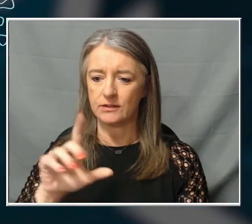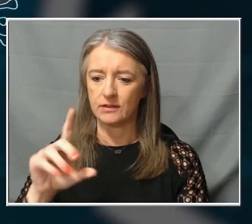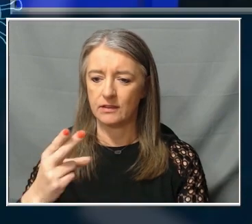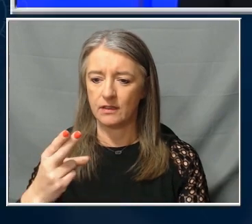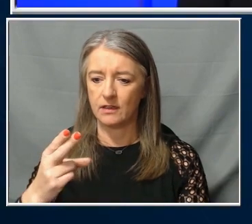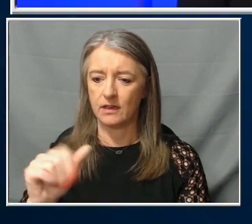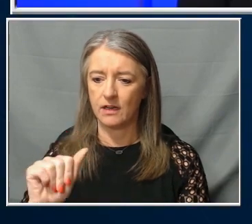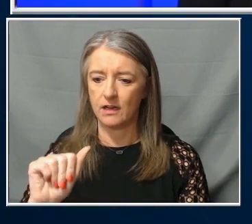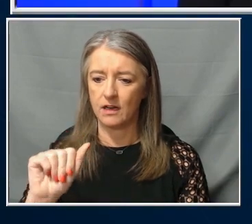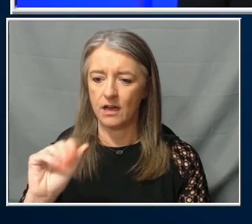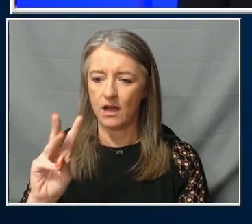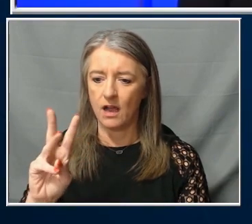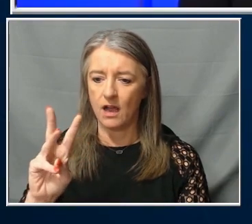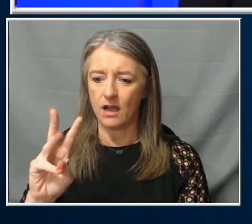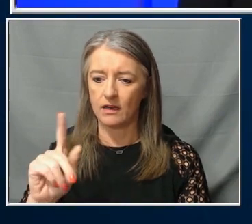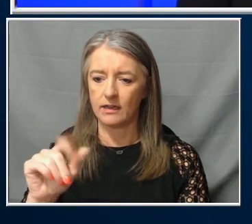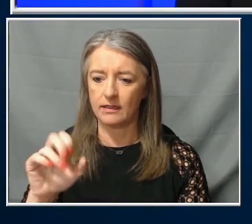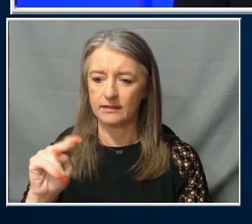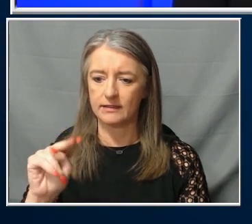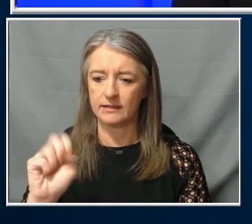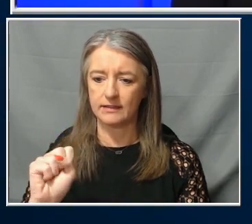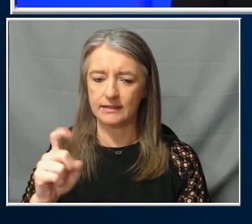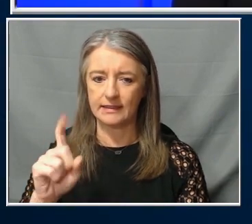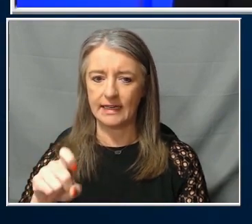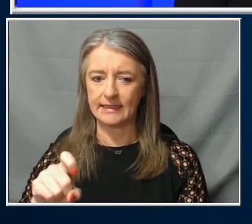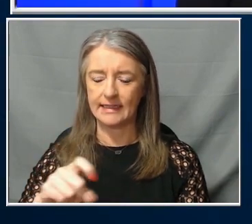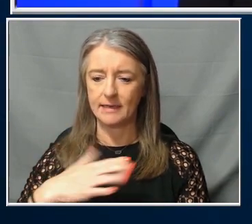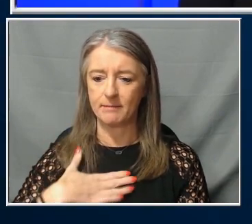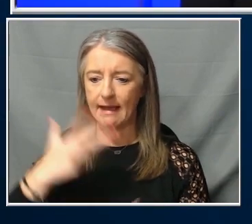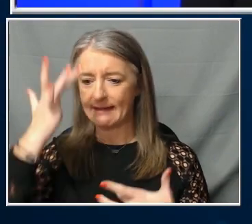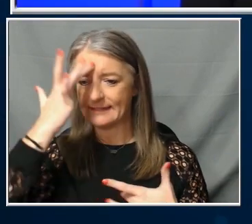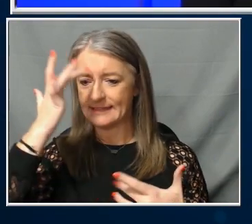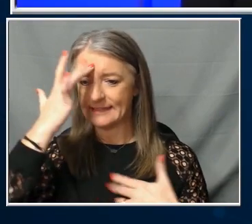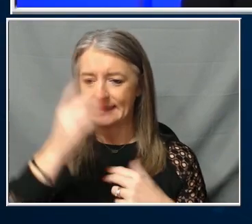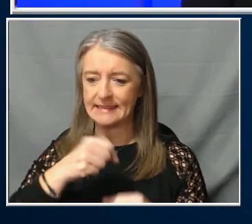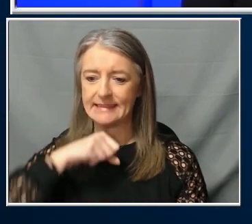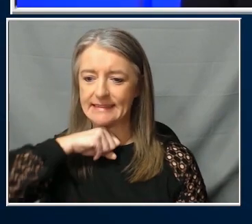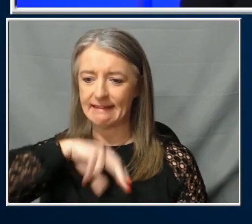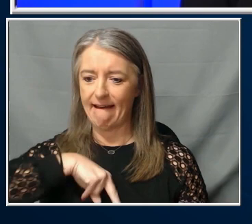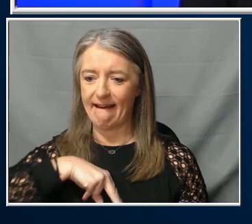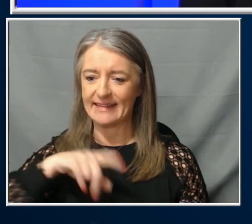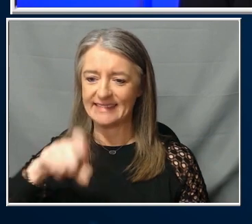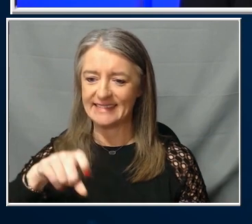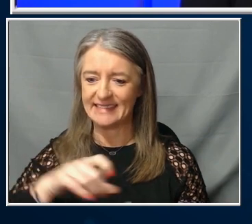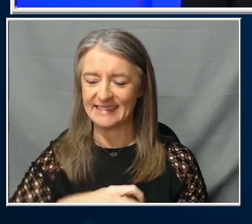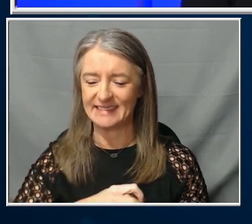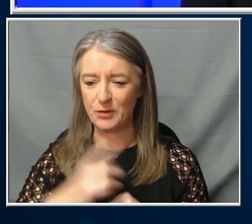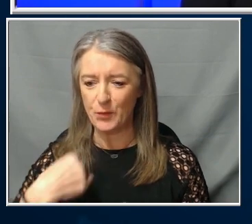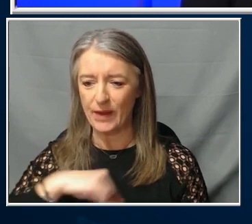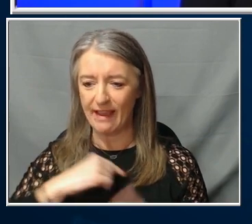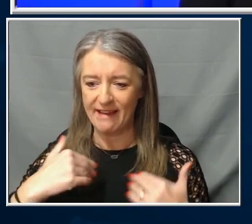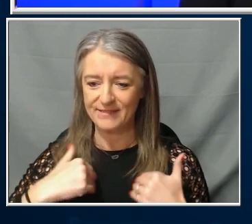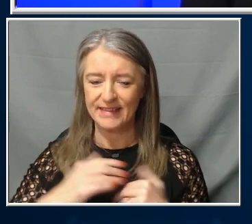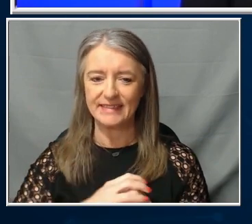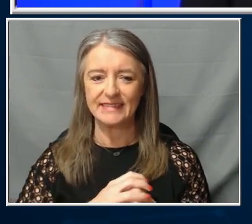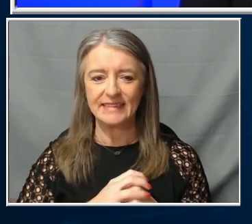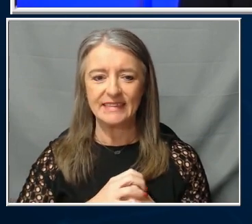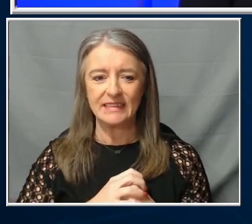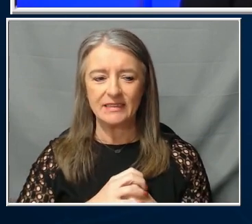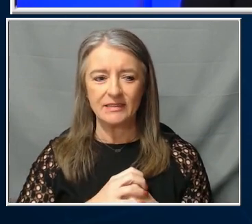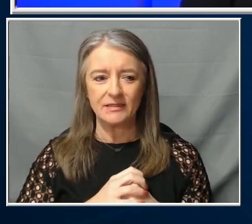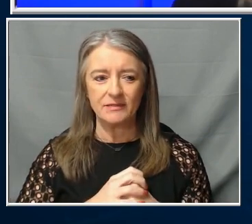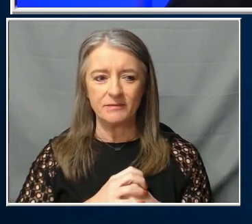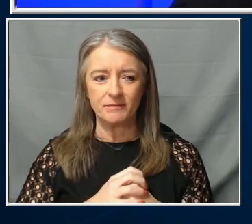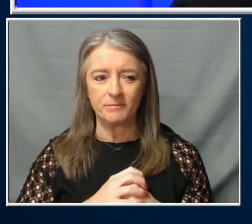Happy Monday. Hi. I need my disease ties, actually. I need to get some of those. We do have those. COVID tie. Oh, that's right. You do have stuff like